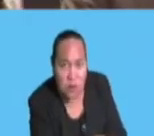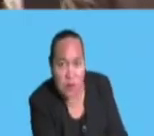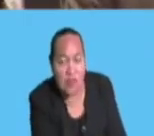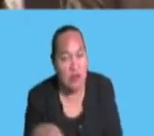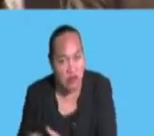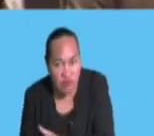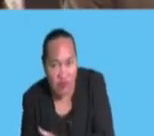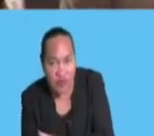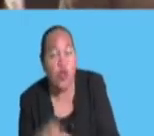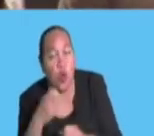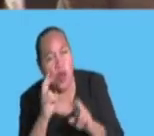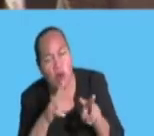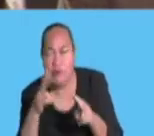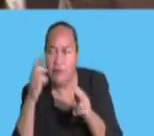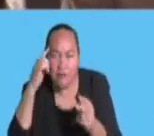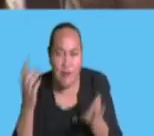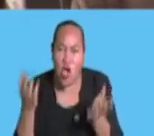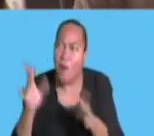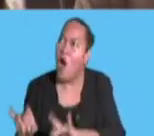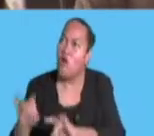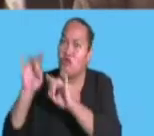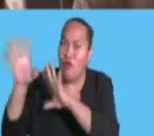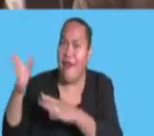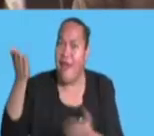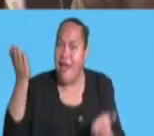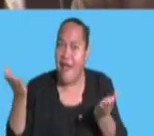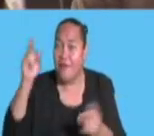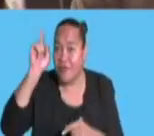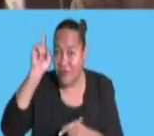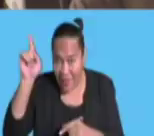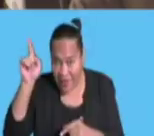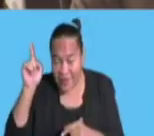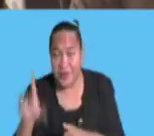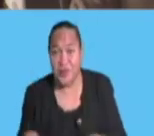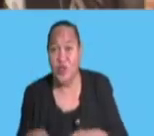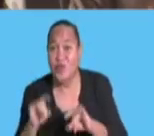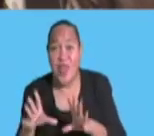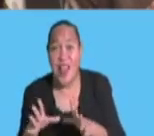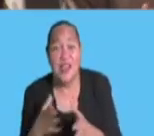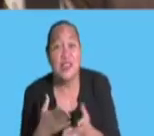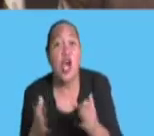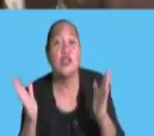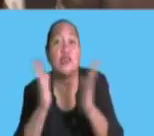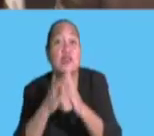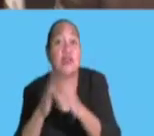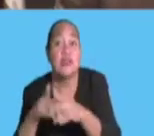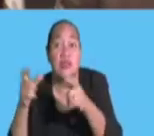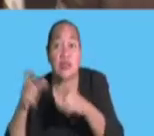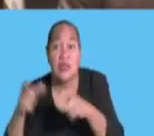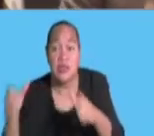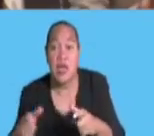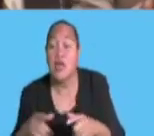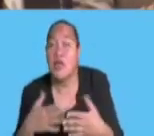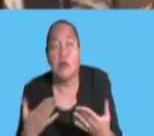We looked at how much it costs in Australia. In Australia, they are normally referenced, the urban roads in Australia can